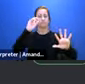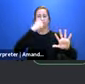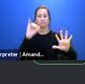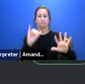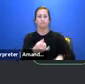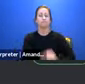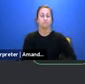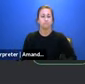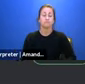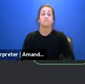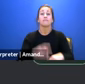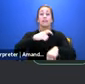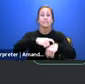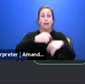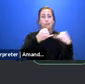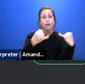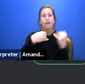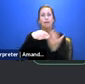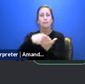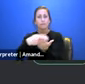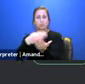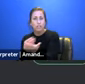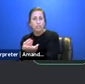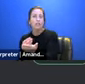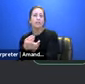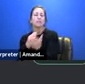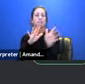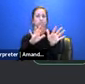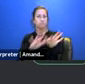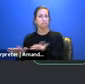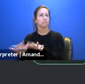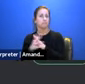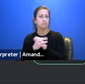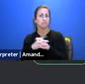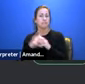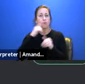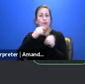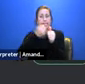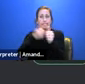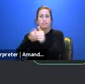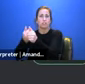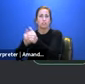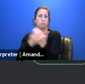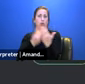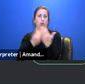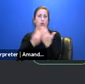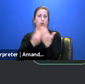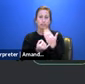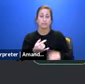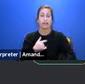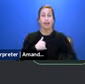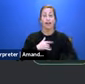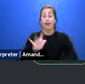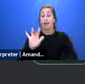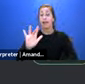timeline and budget constraints for each actual bond and construction projects. As you can see, when I hover over each one of these,